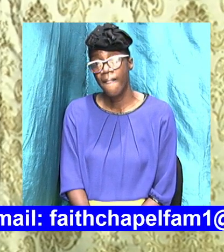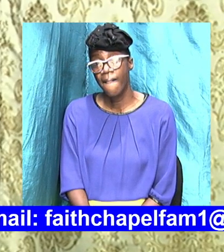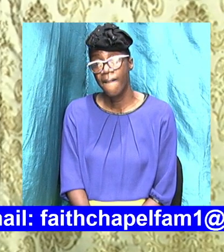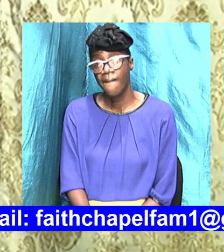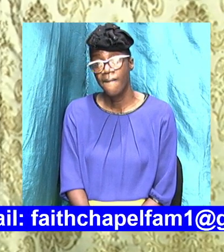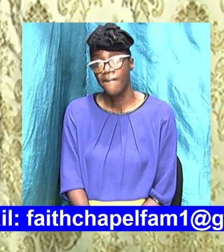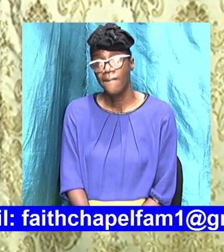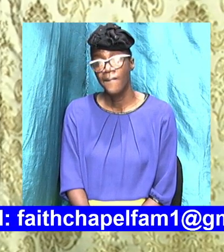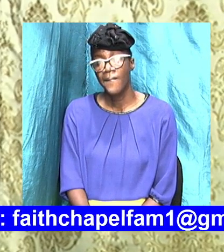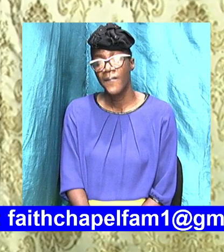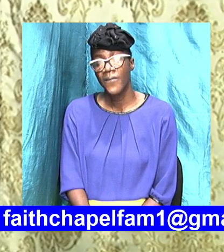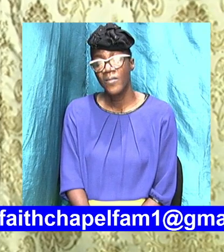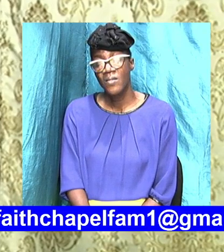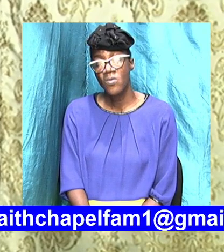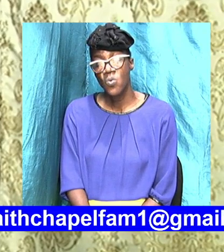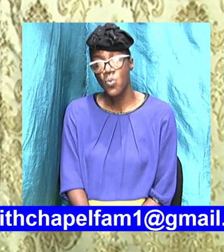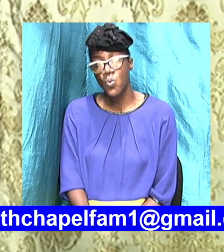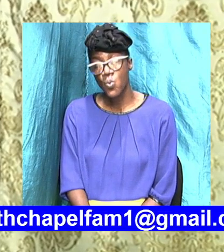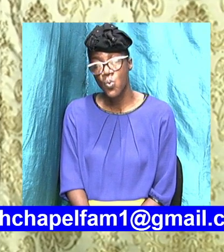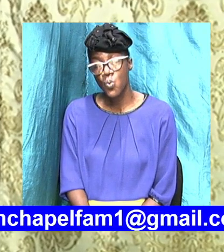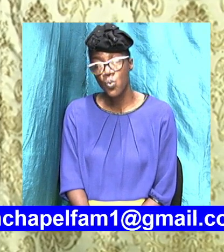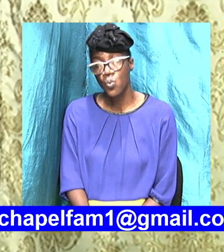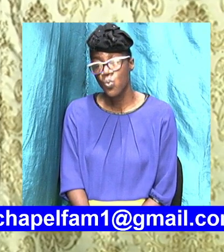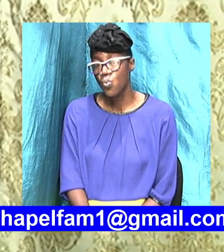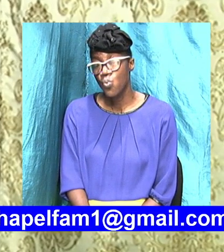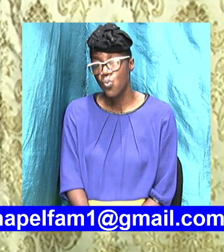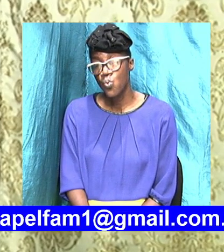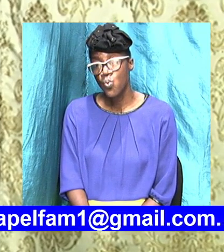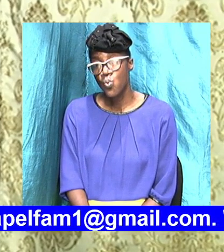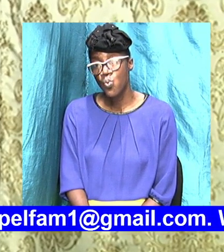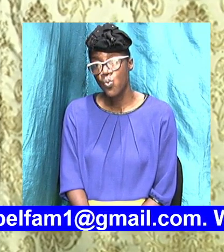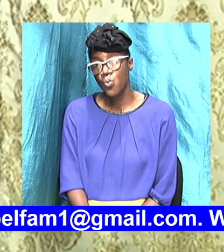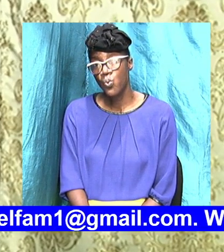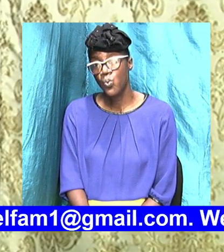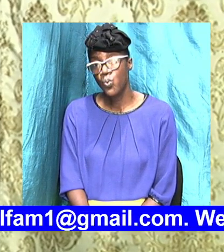I don't want it don't make sense.